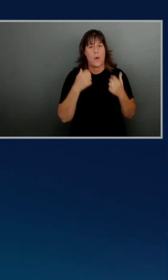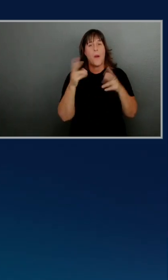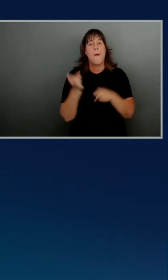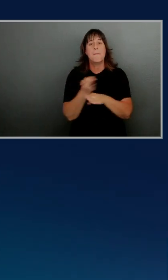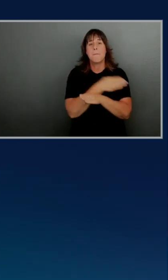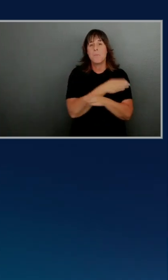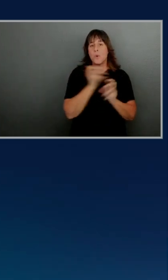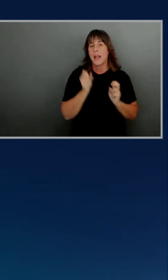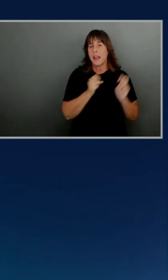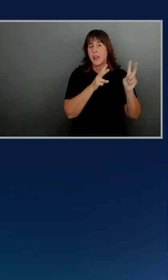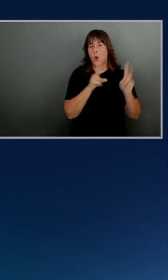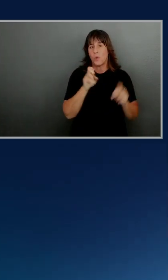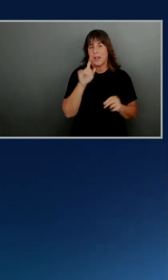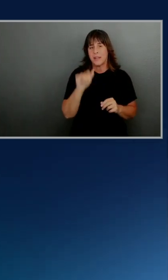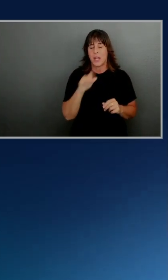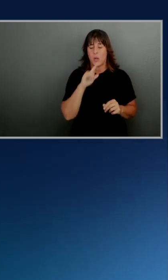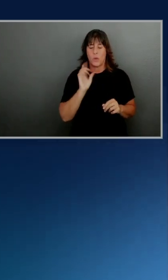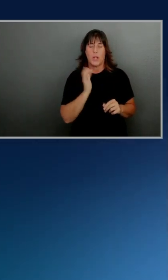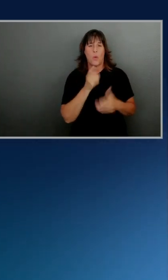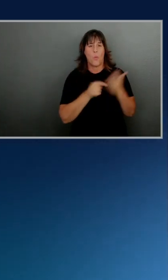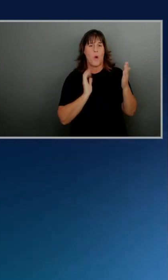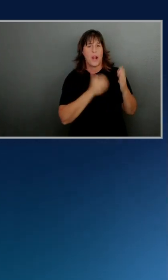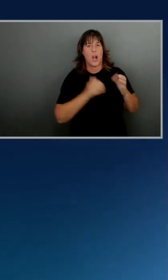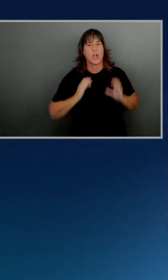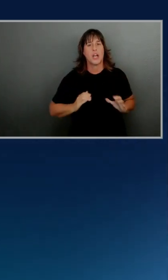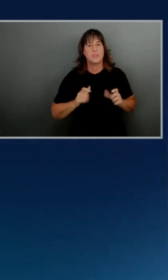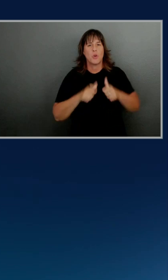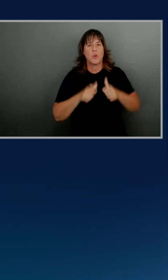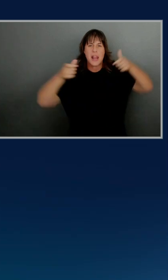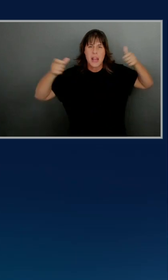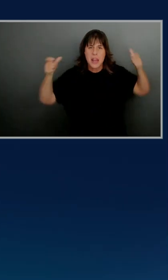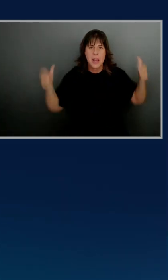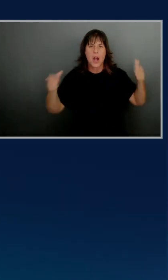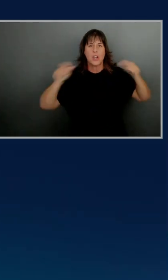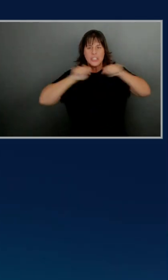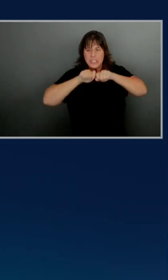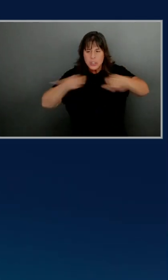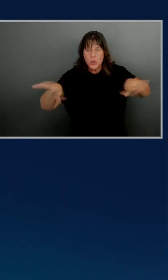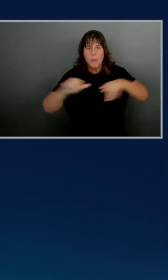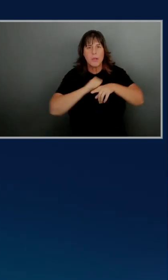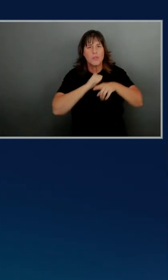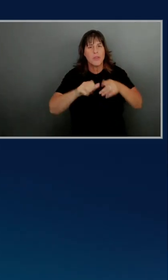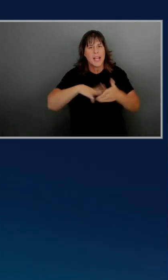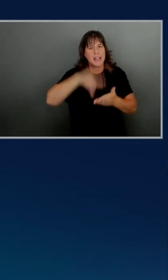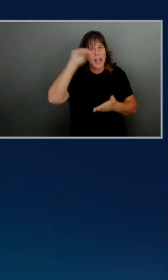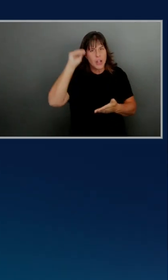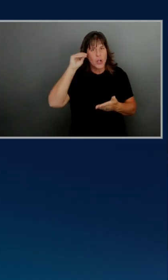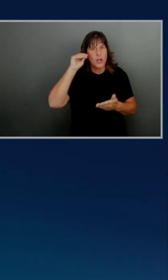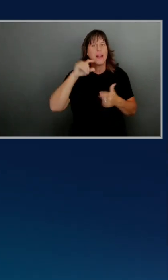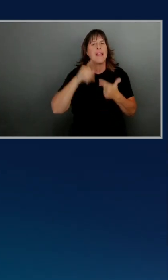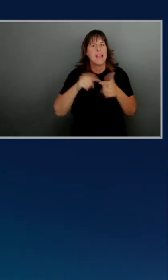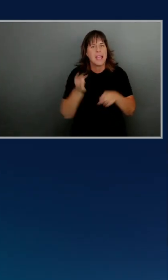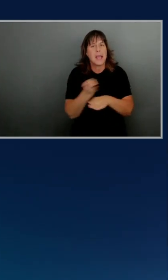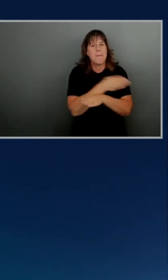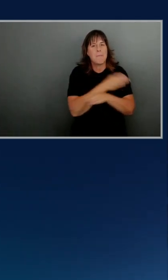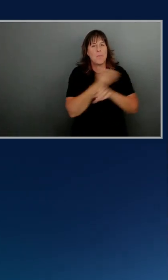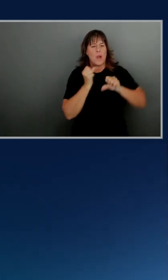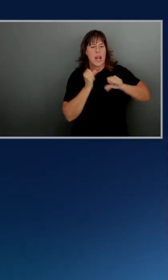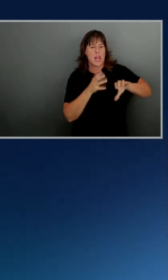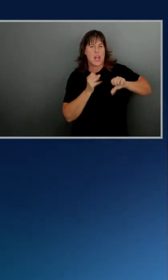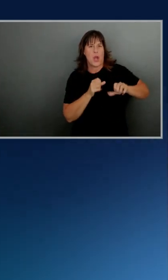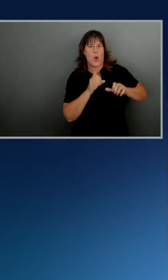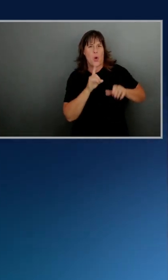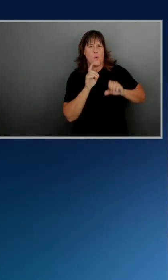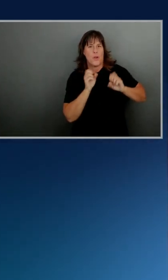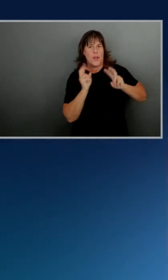kind of like what our customers who are doing large scale distributed training learn over time, is that they can preload their data, which means that they